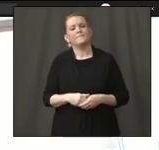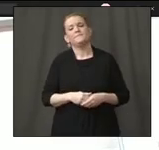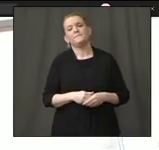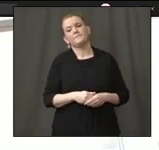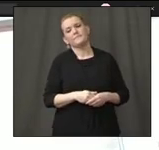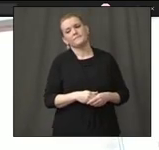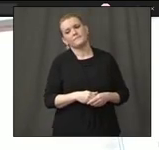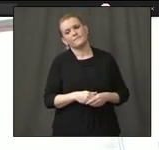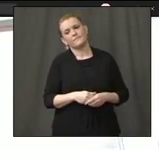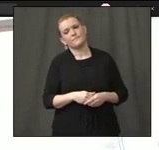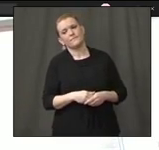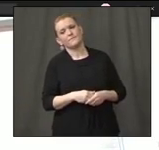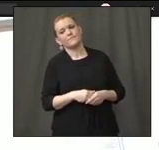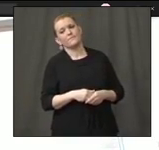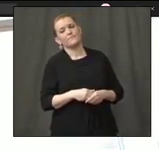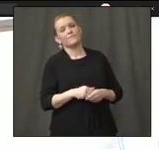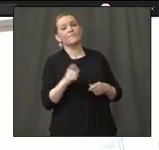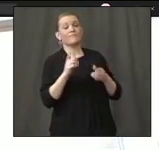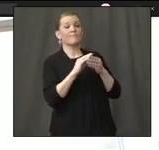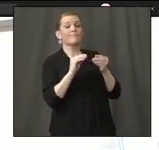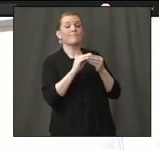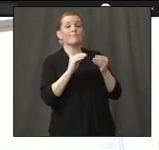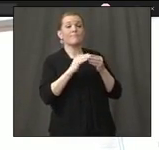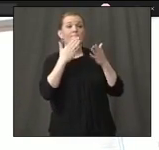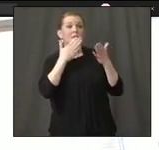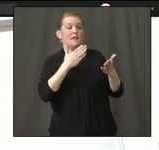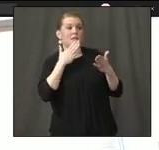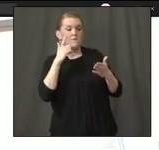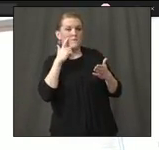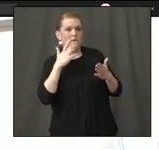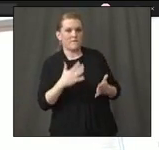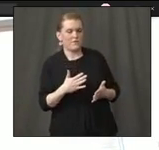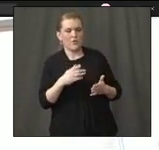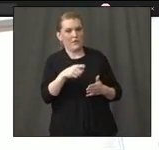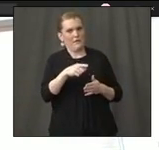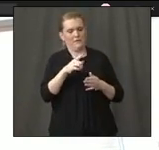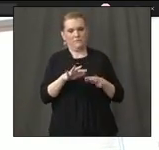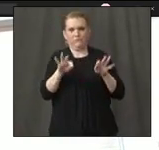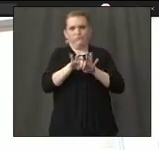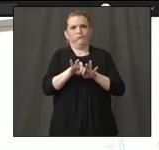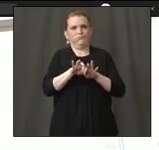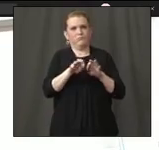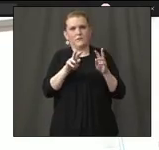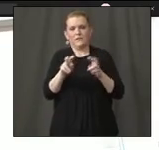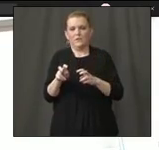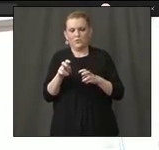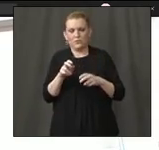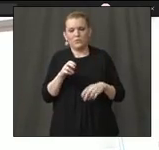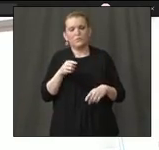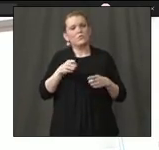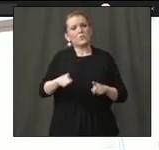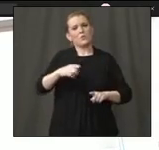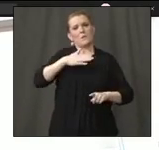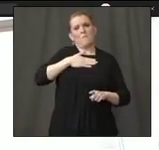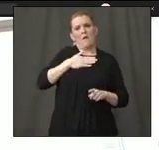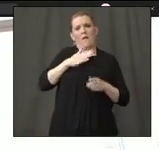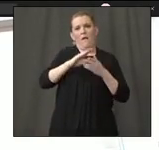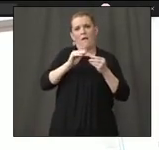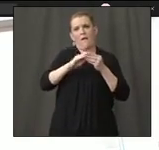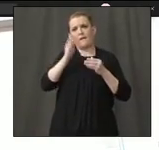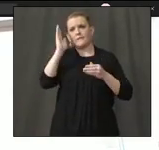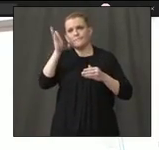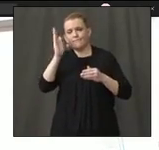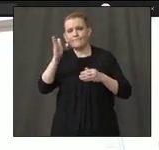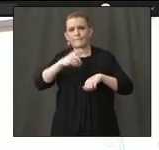Absolutely paramount. So during my time, I just want to focus on